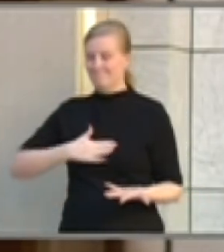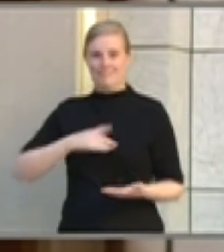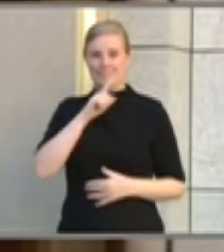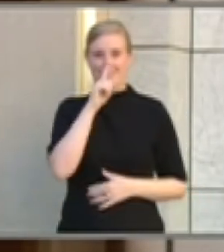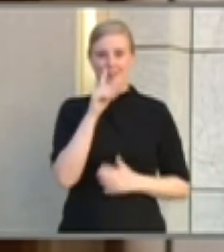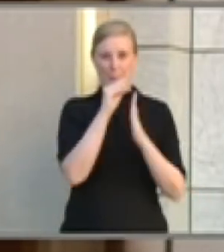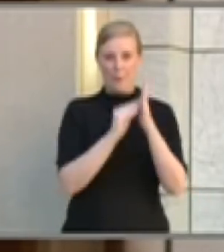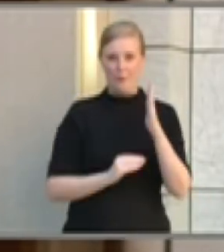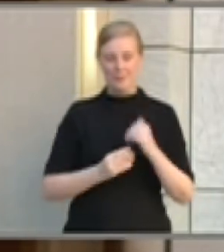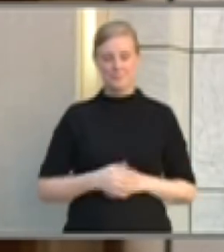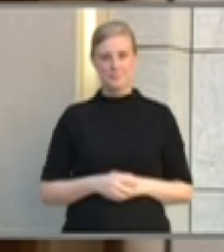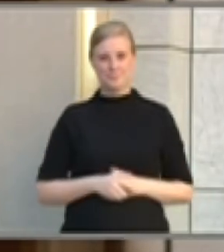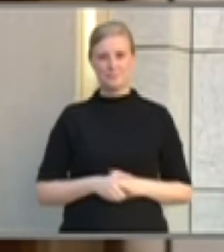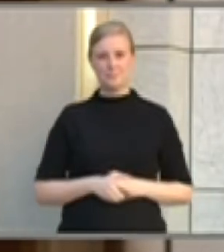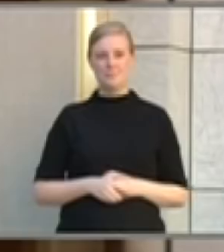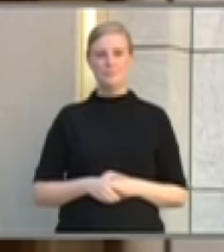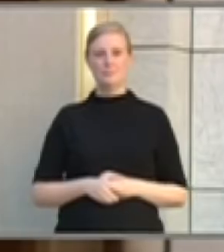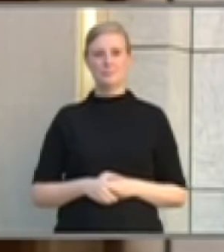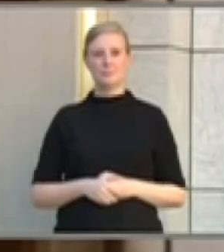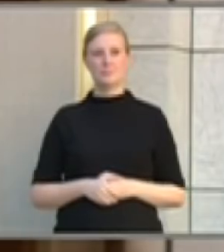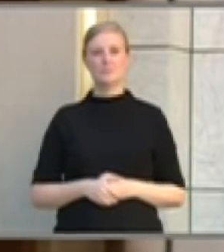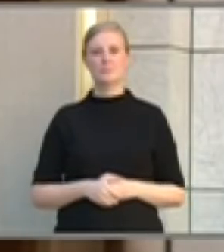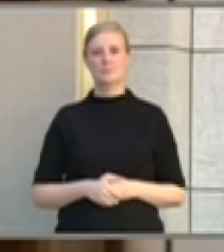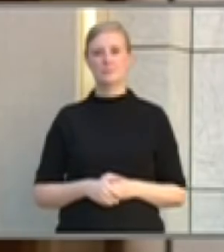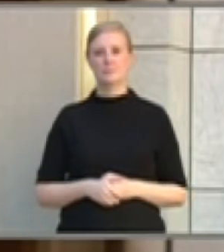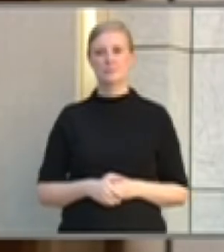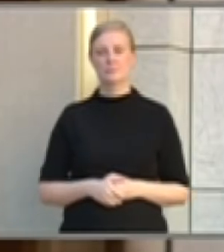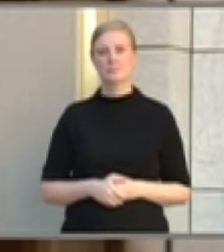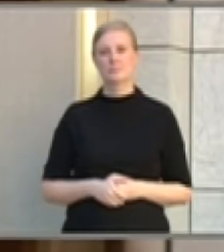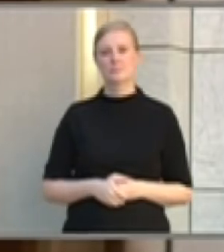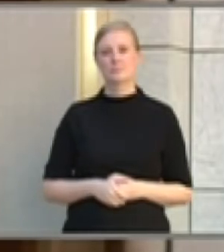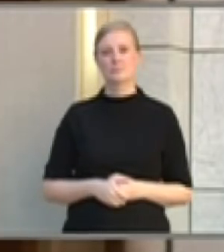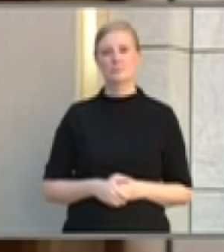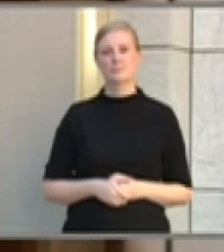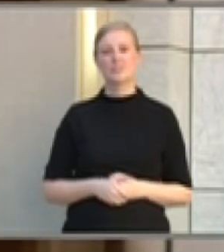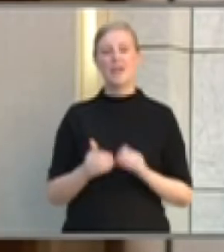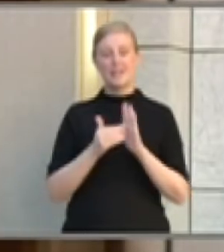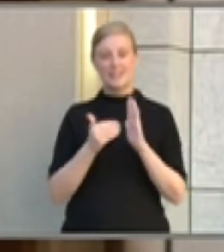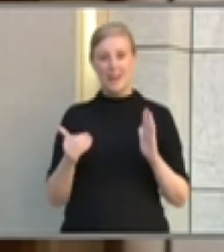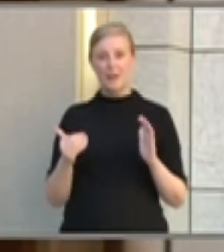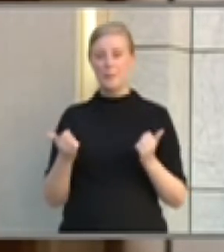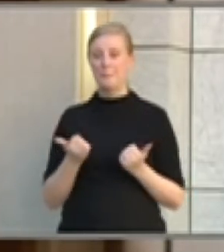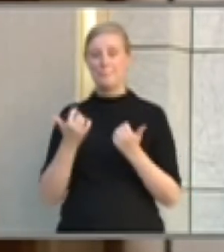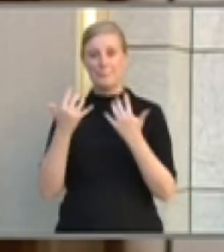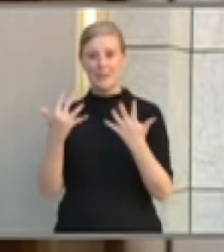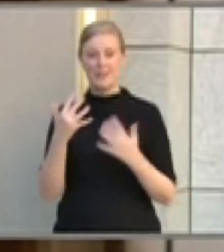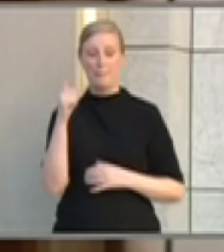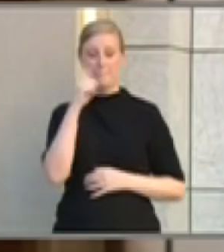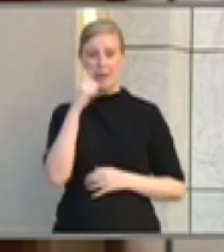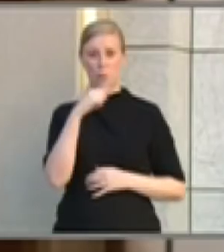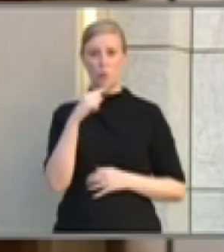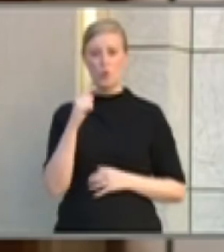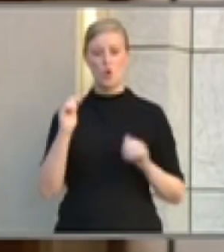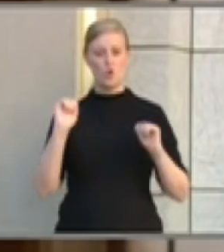who are seeking those payment will obviously now, in the very many cases, be covered by this JobKeeper payment by remaining attached